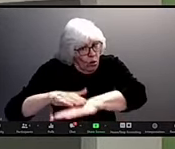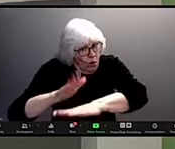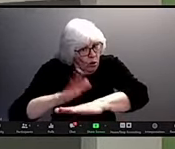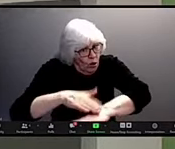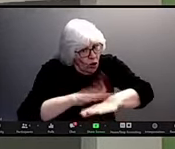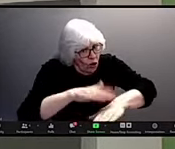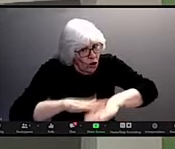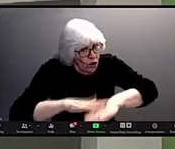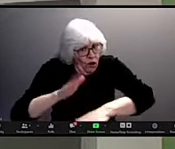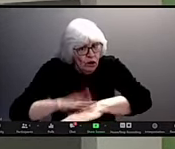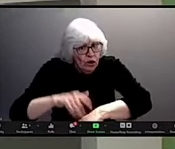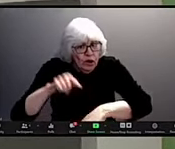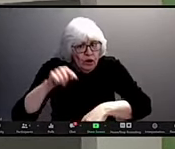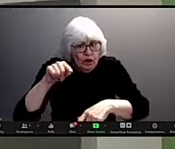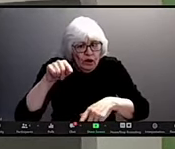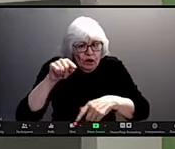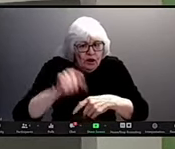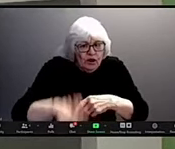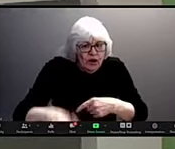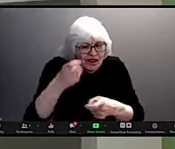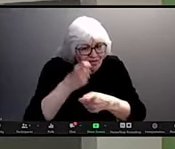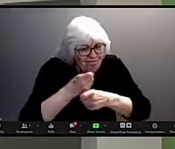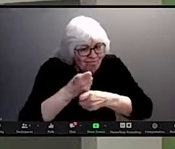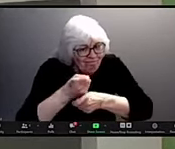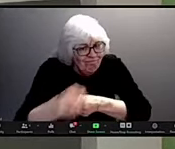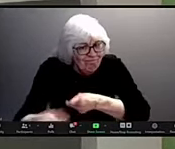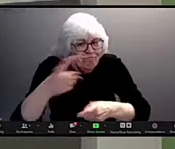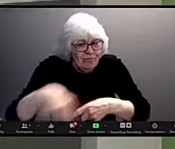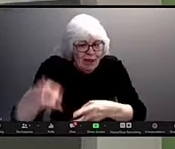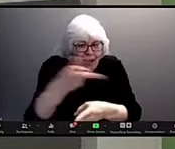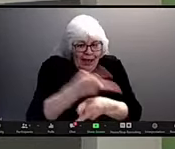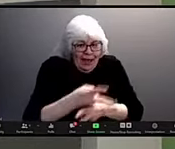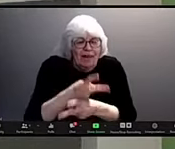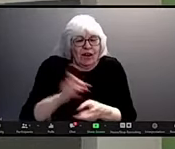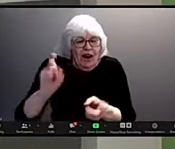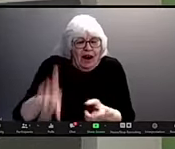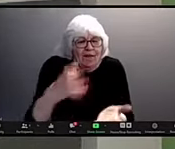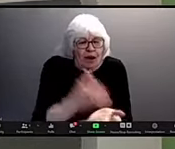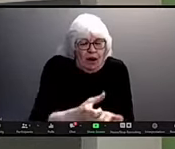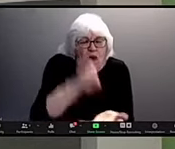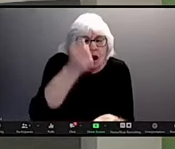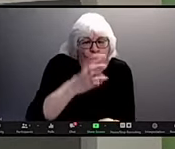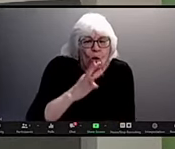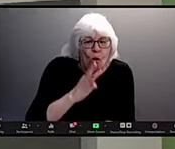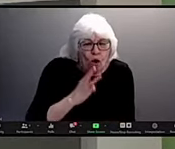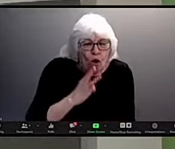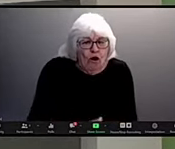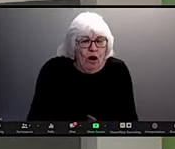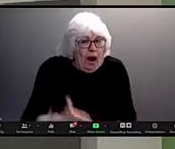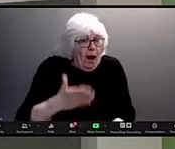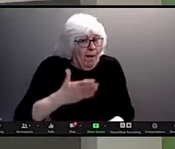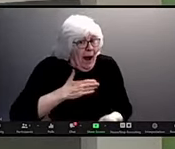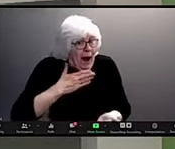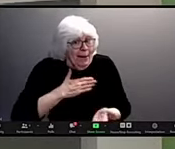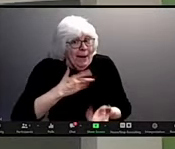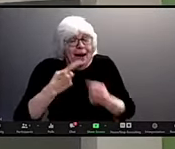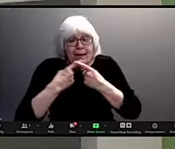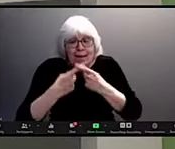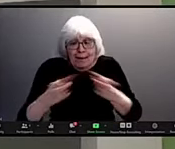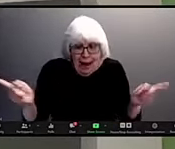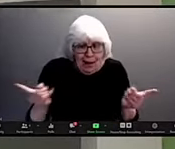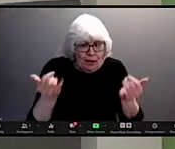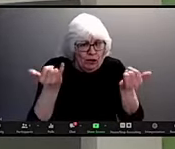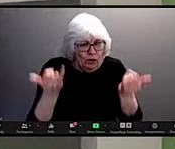further information on that from the province later on today. We're very happy to announce that we've entered into a contract with Team Rubicon,